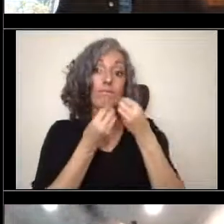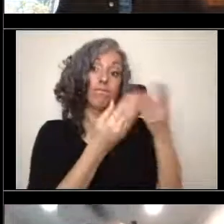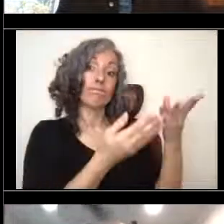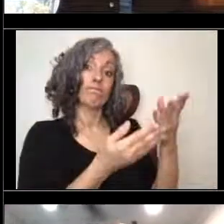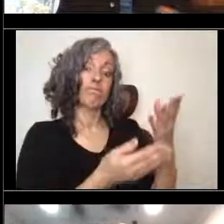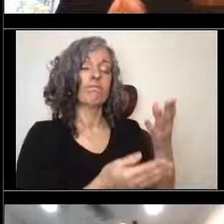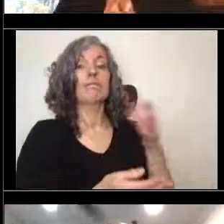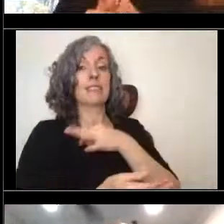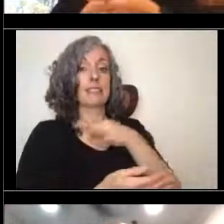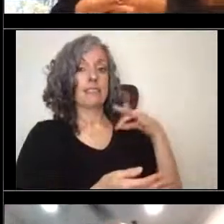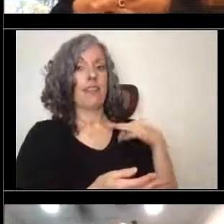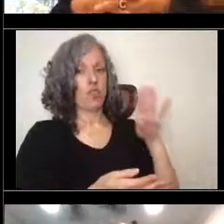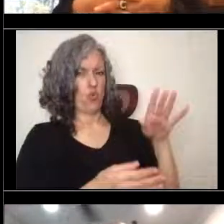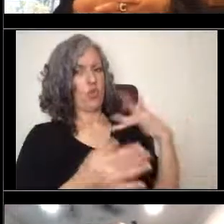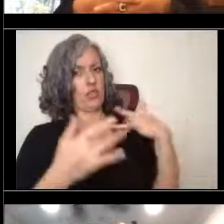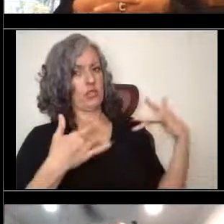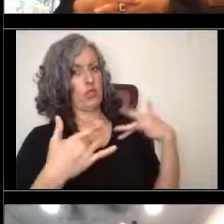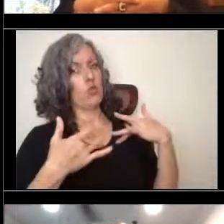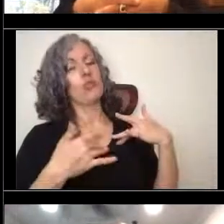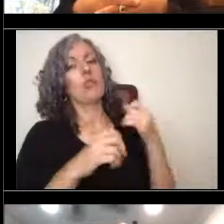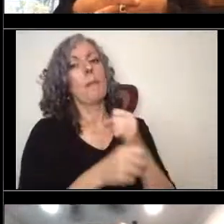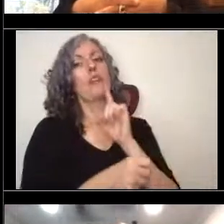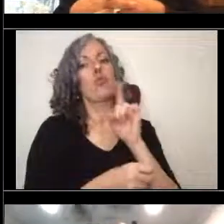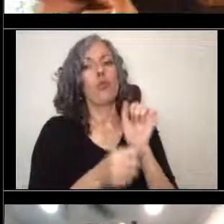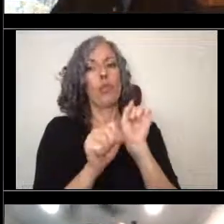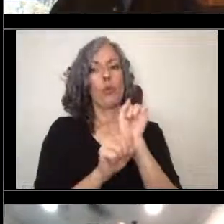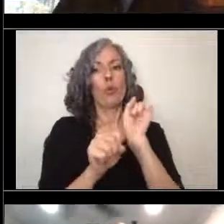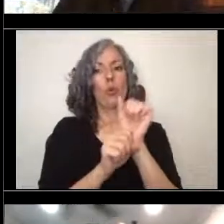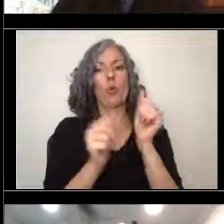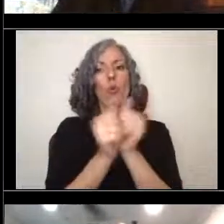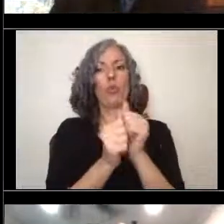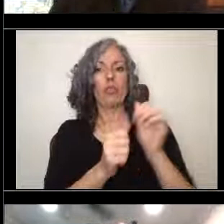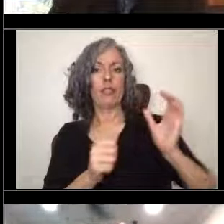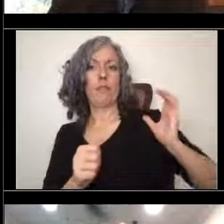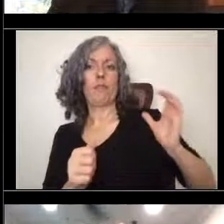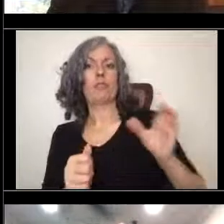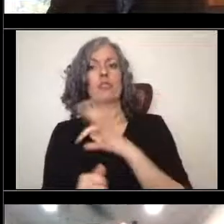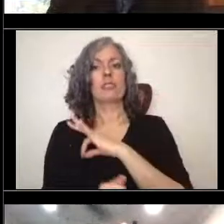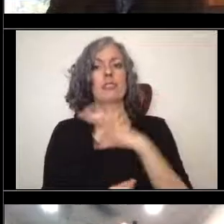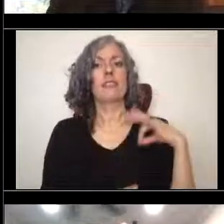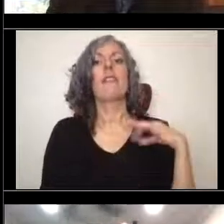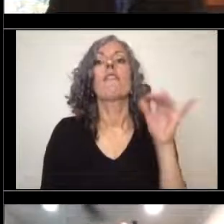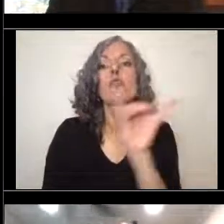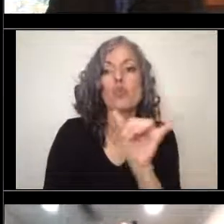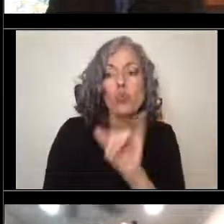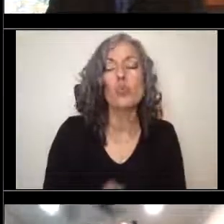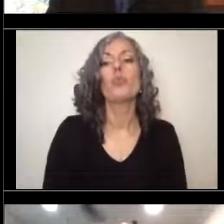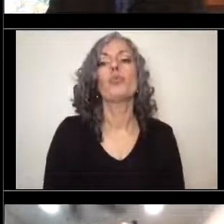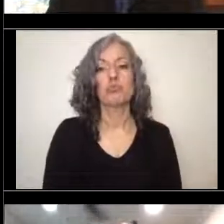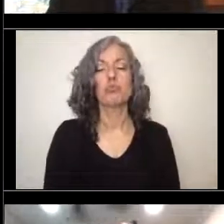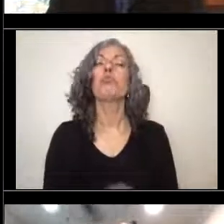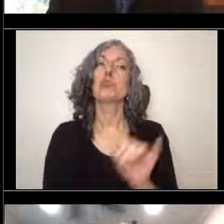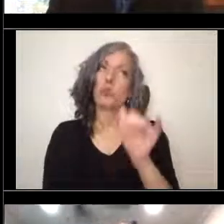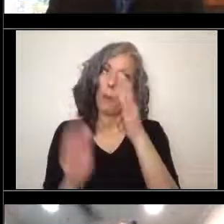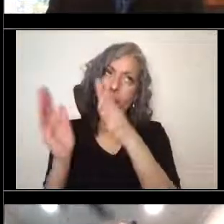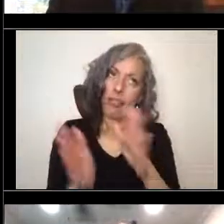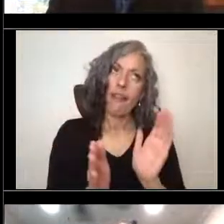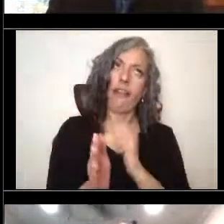and we'll certainly make sure that we work with the commission staff as well, as we're planning out our activities. And